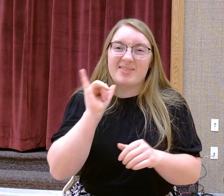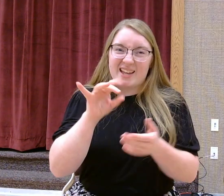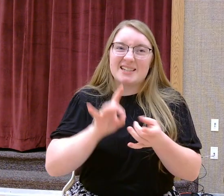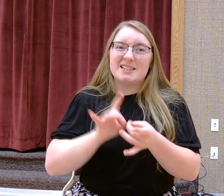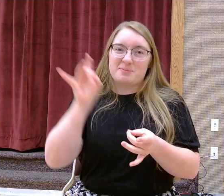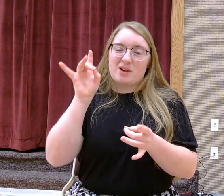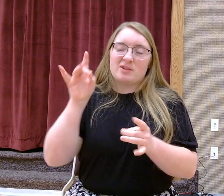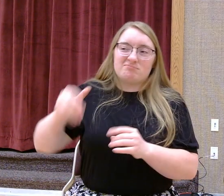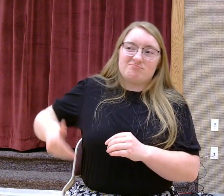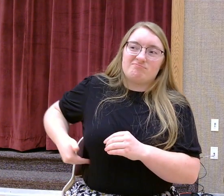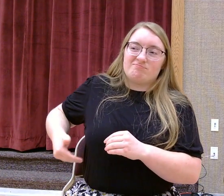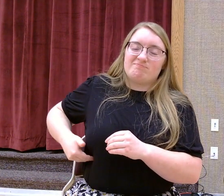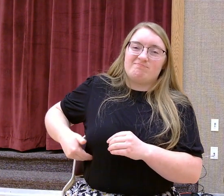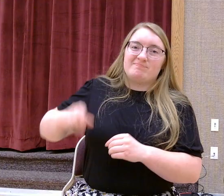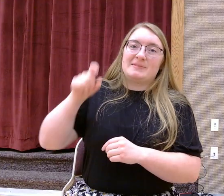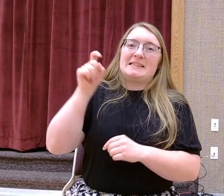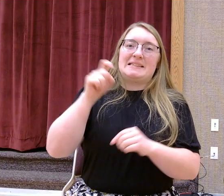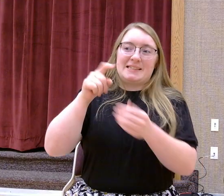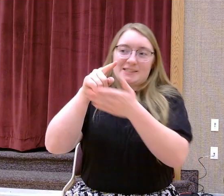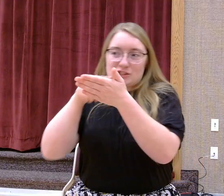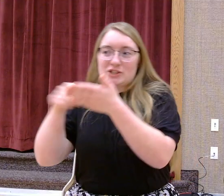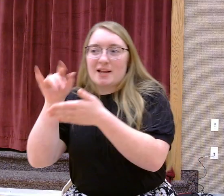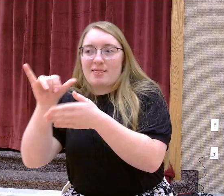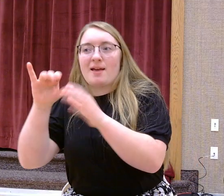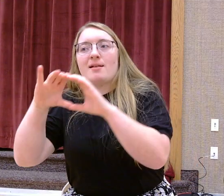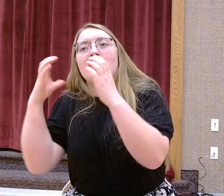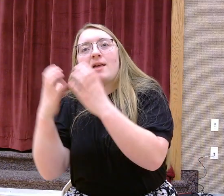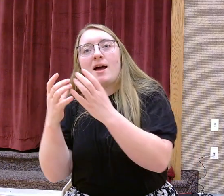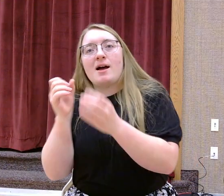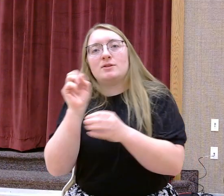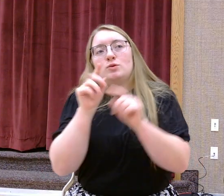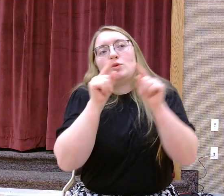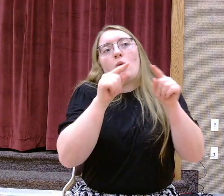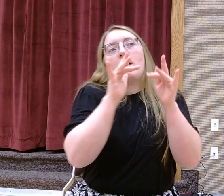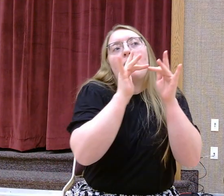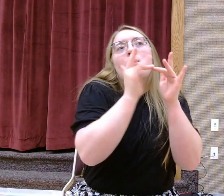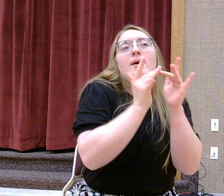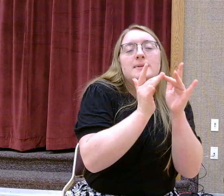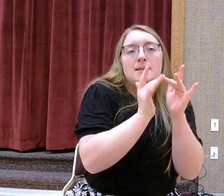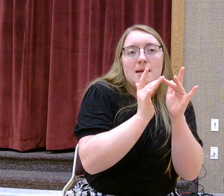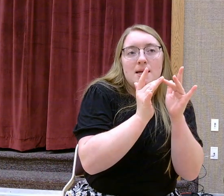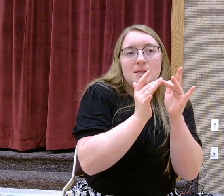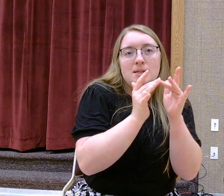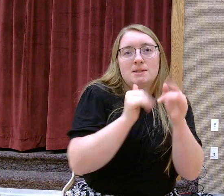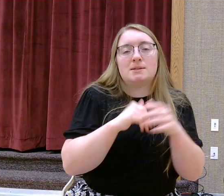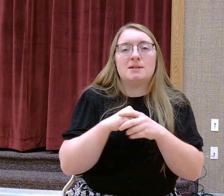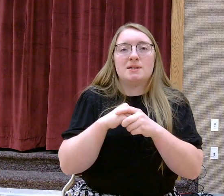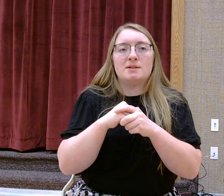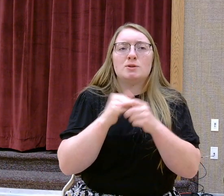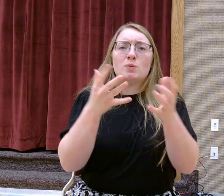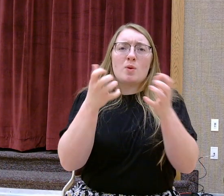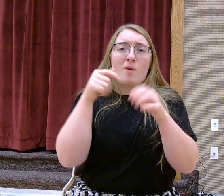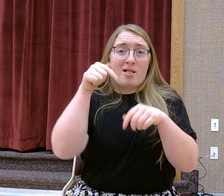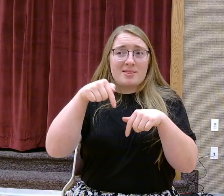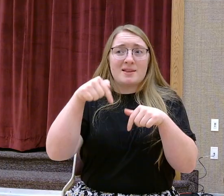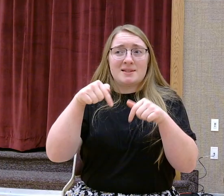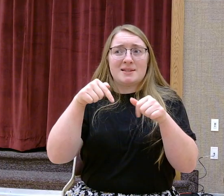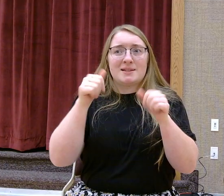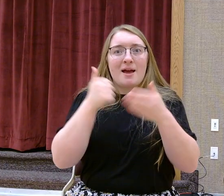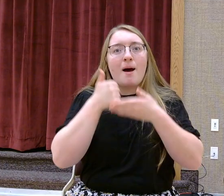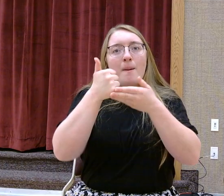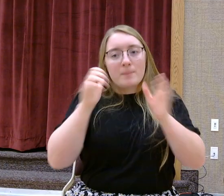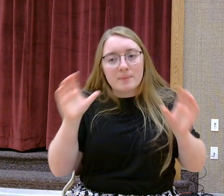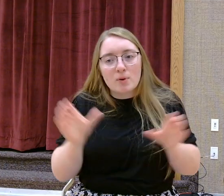go check on that. I should maybe go check out that class, or I should maybe go to that website." We just want this to be proactive, right?